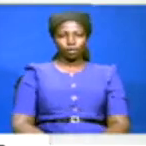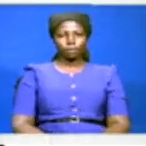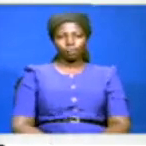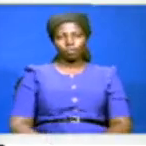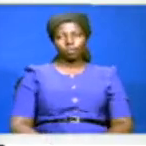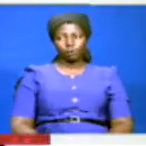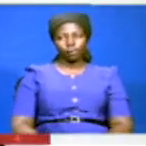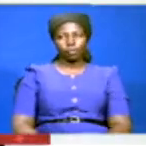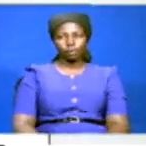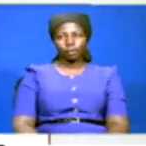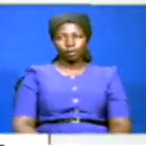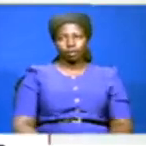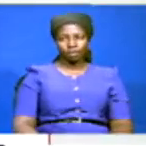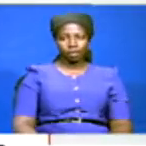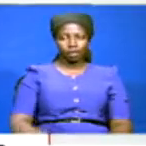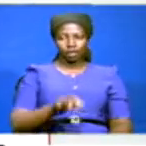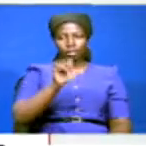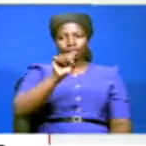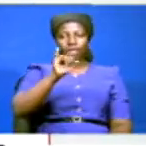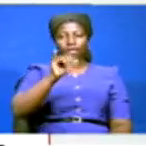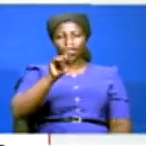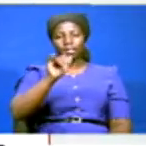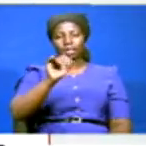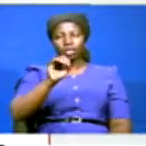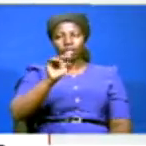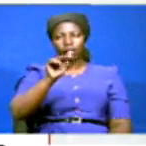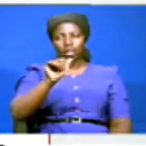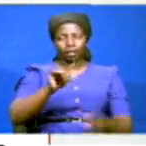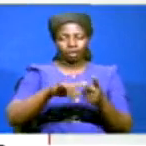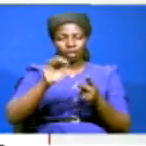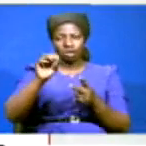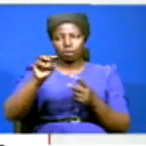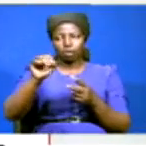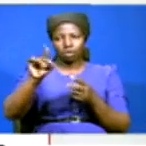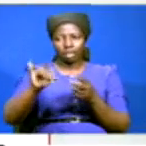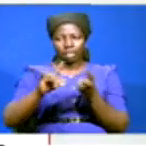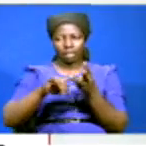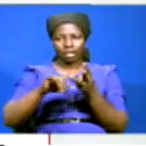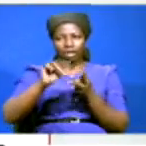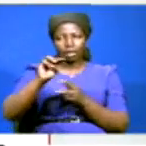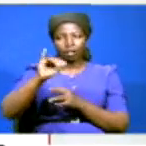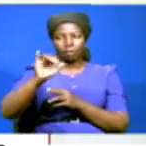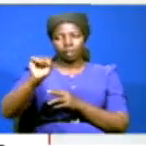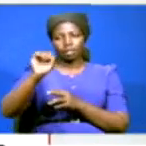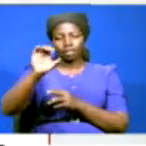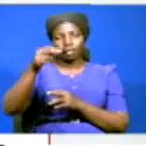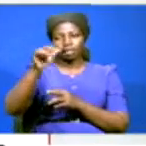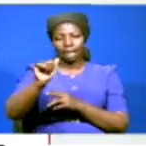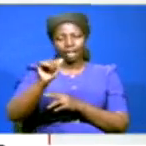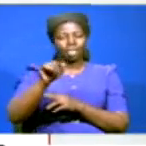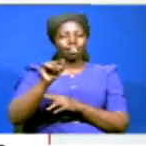Lana Sikaonga and Naledi Omondi and Weber Mischa were among the today's winners of the